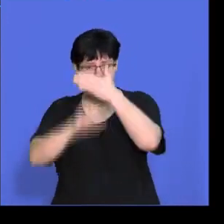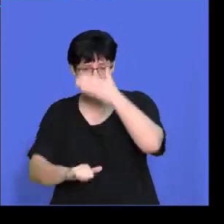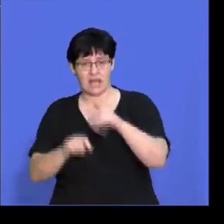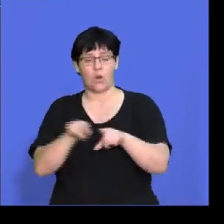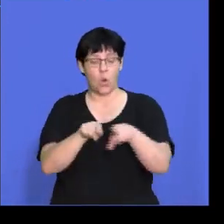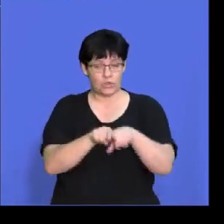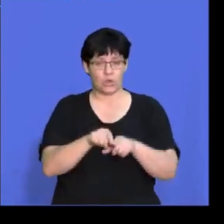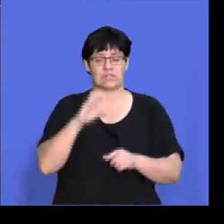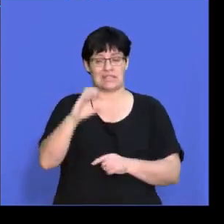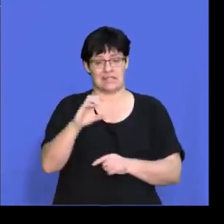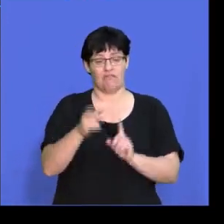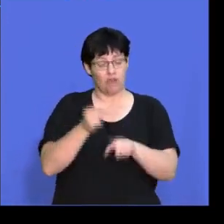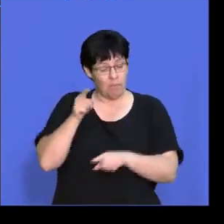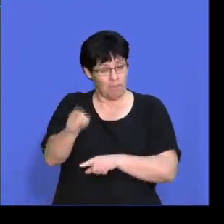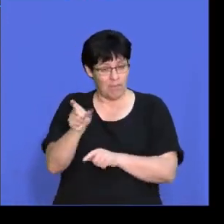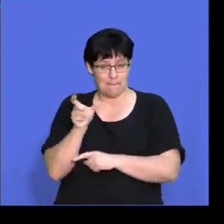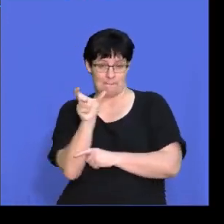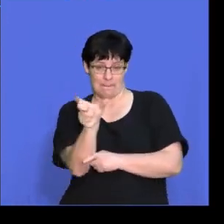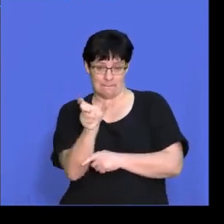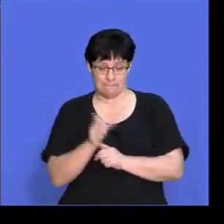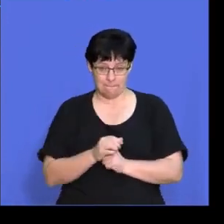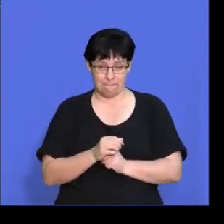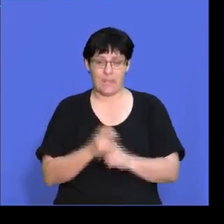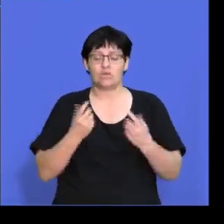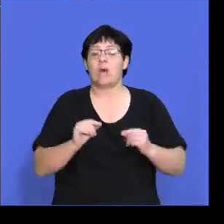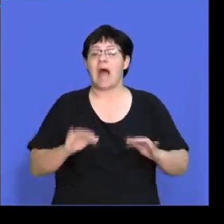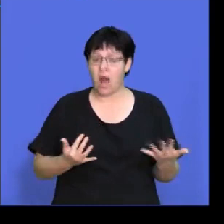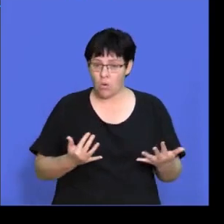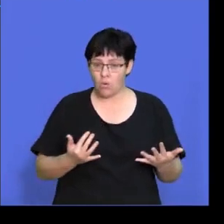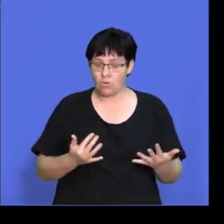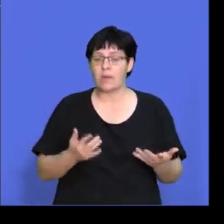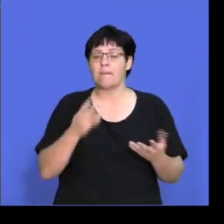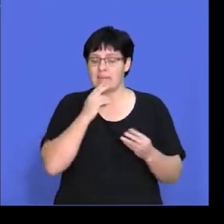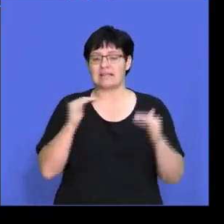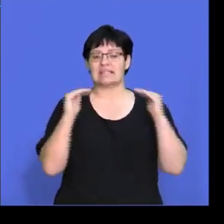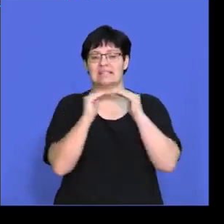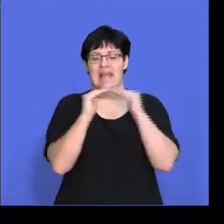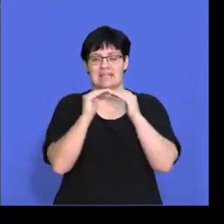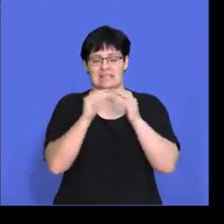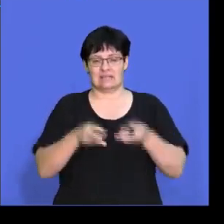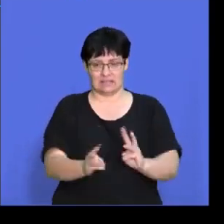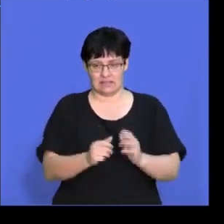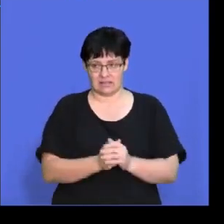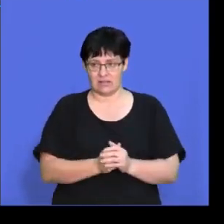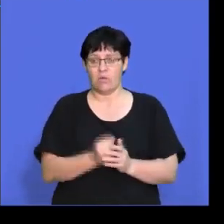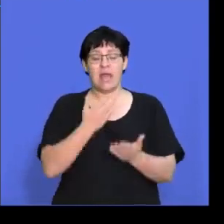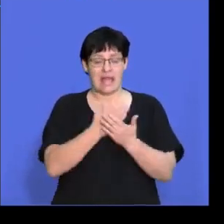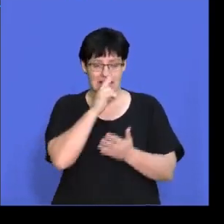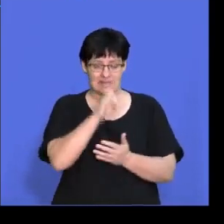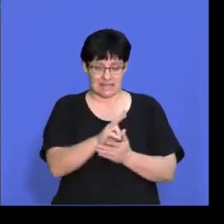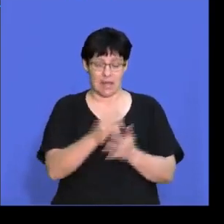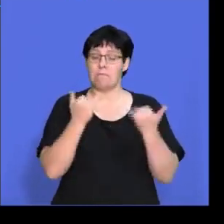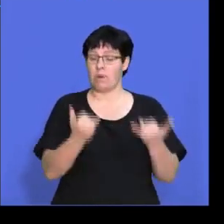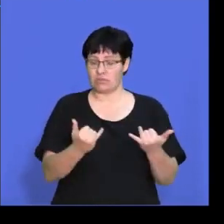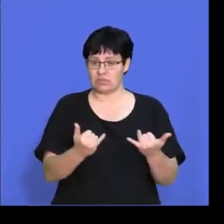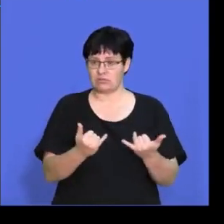and the c from this expression. To do that, we need to get this into standard form. And we can see that at